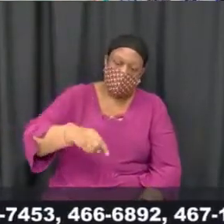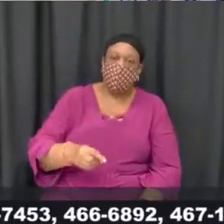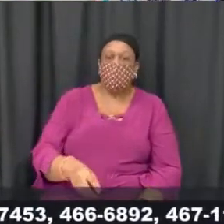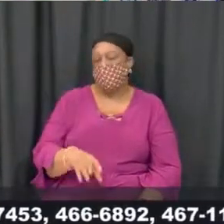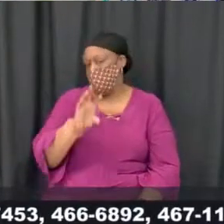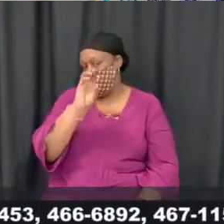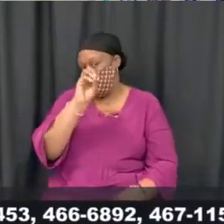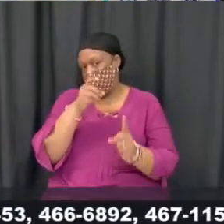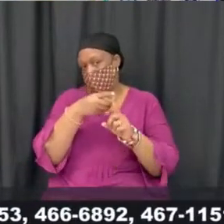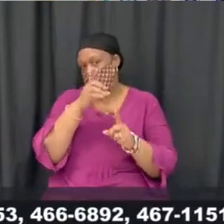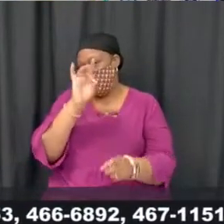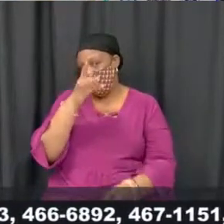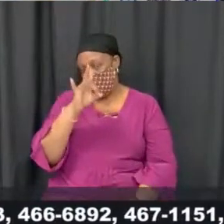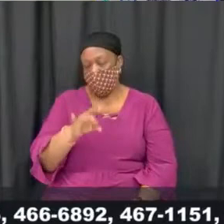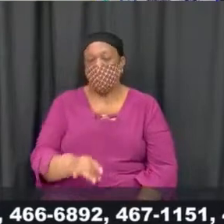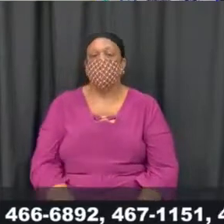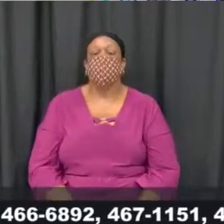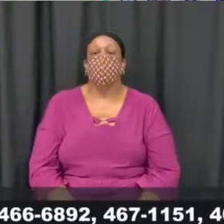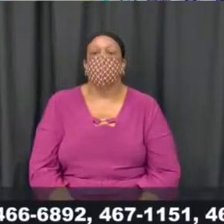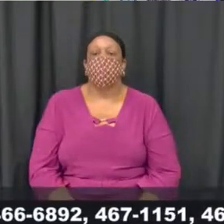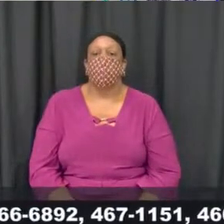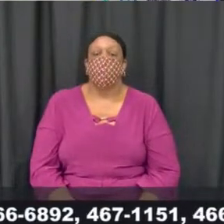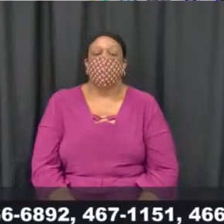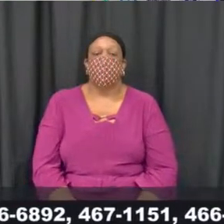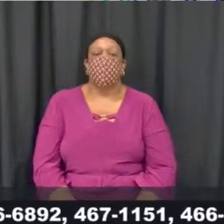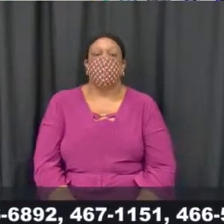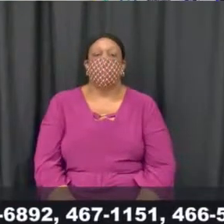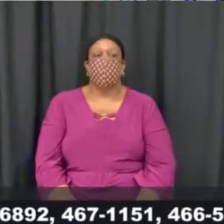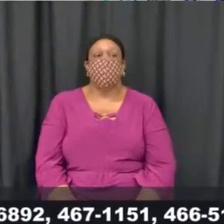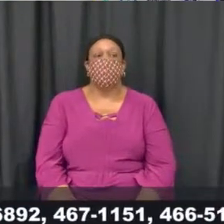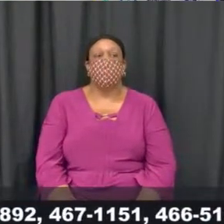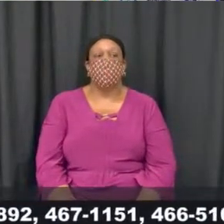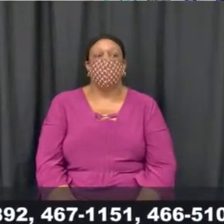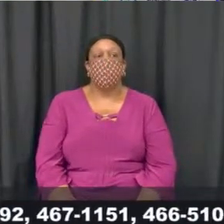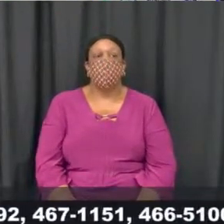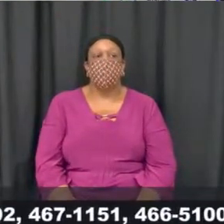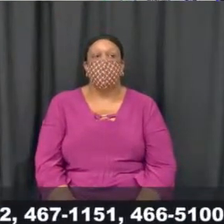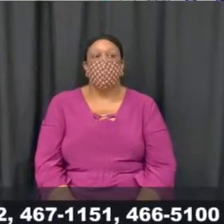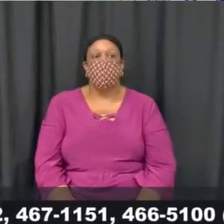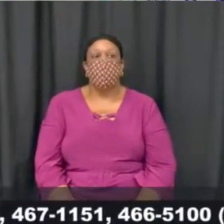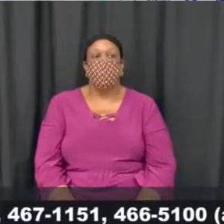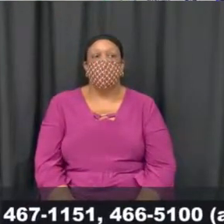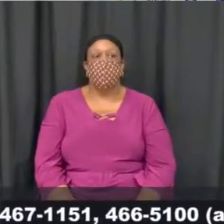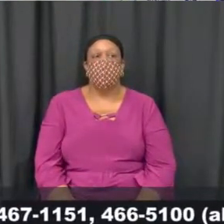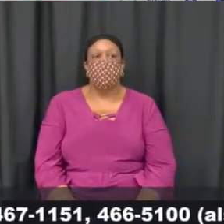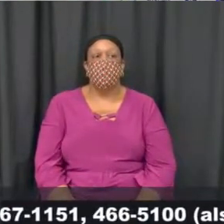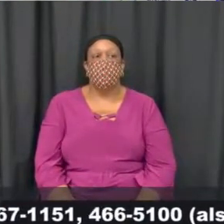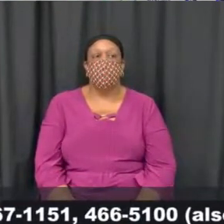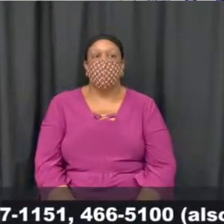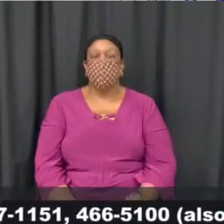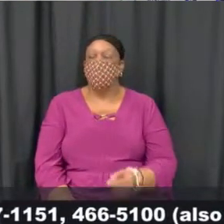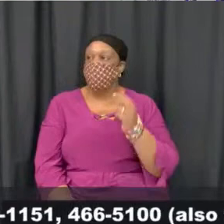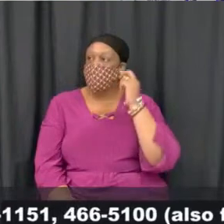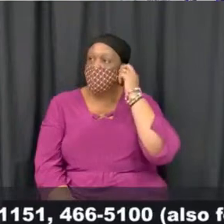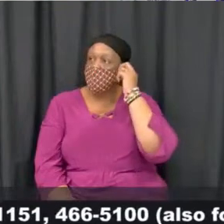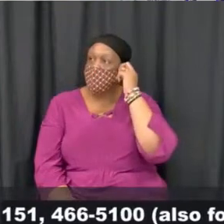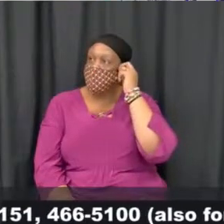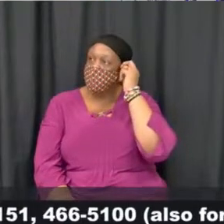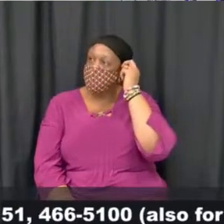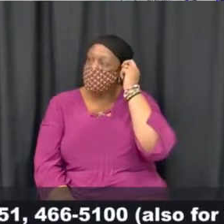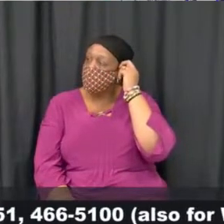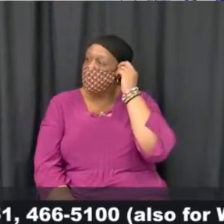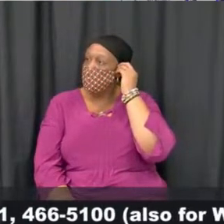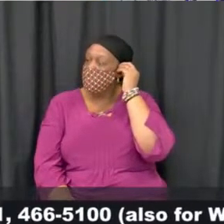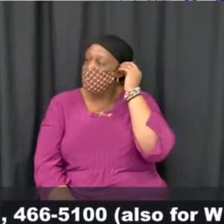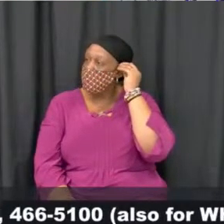are encouraging you above the age of 18 who can be vaccinated to get vaccinated so you can protect these persons. Our